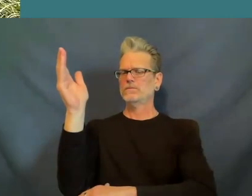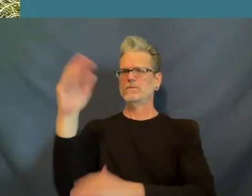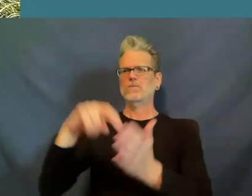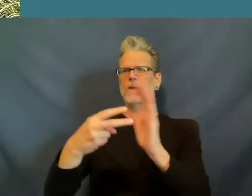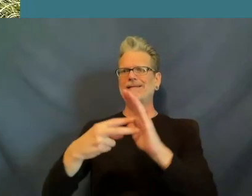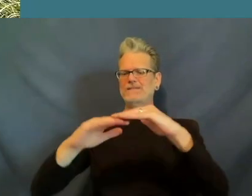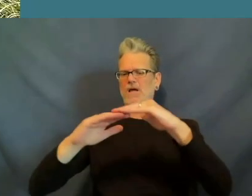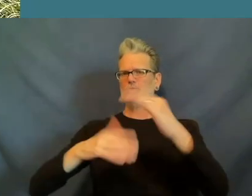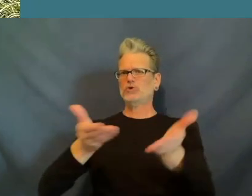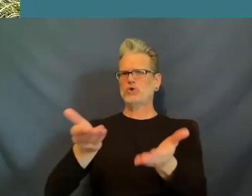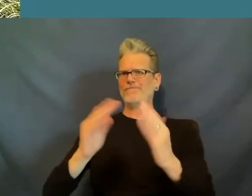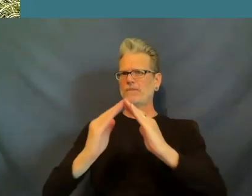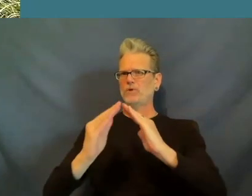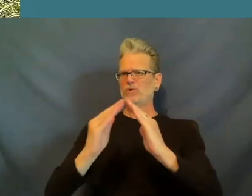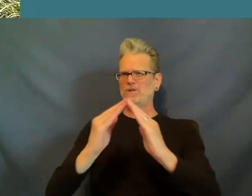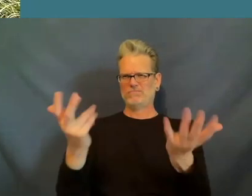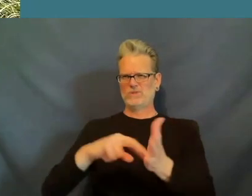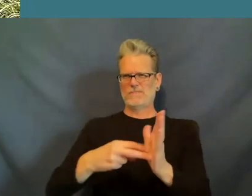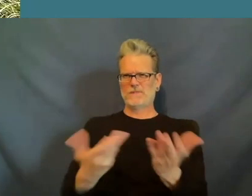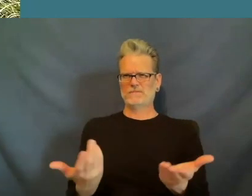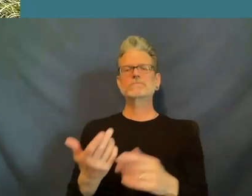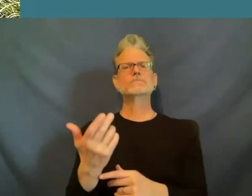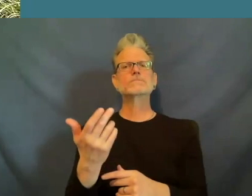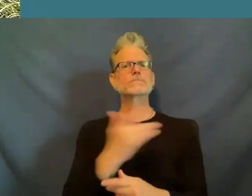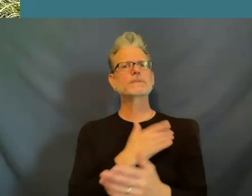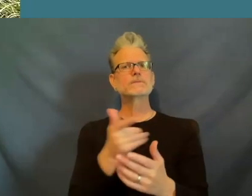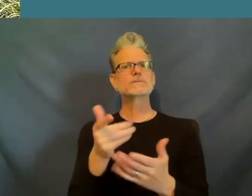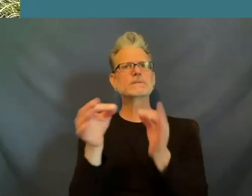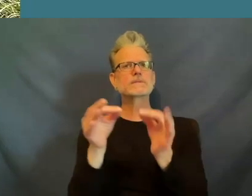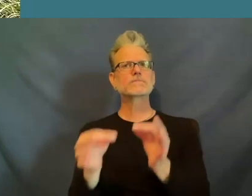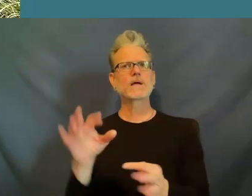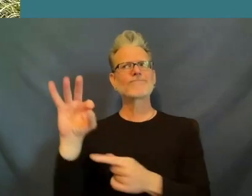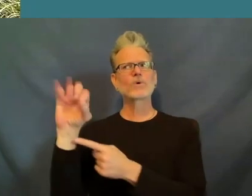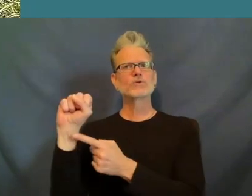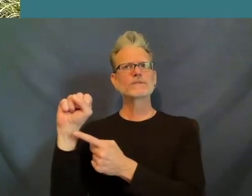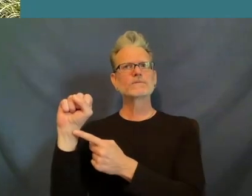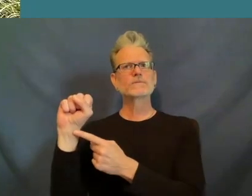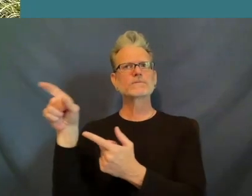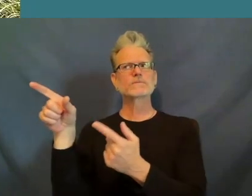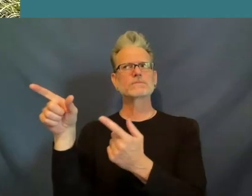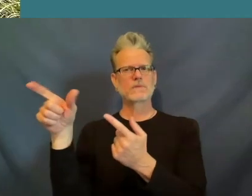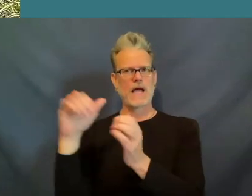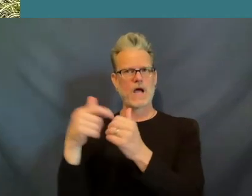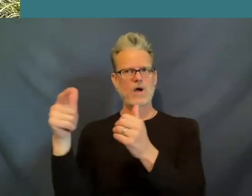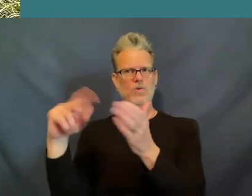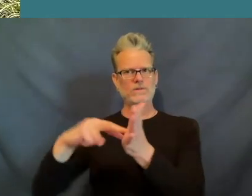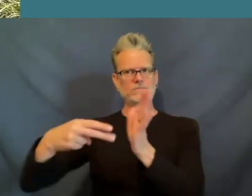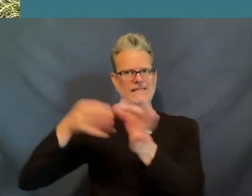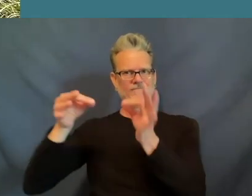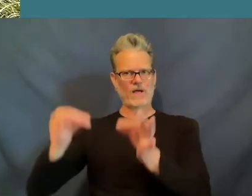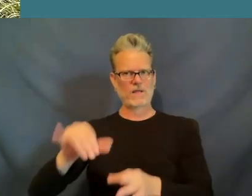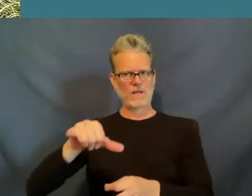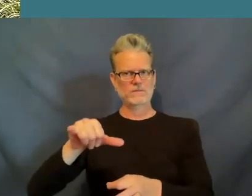community. Could you speak to what tool the Forest Service is using to determine or to define underserved community,